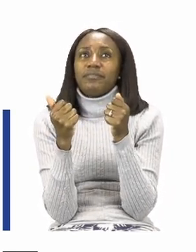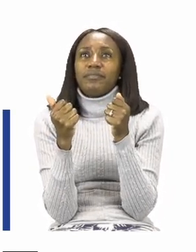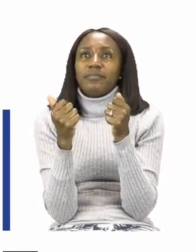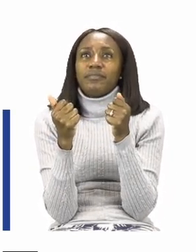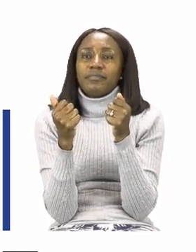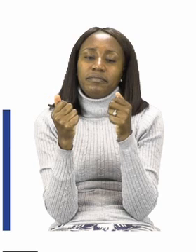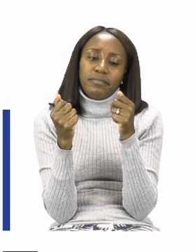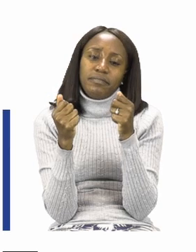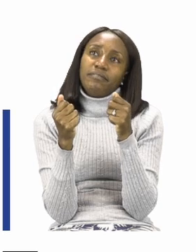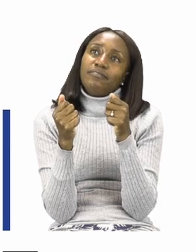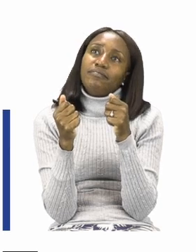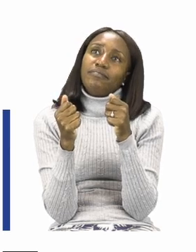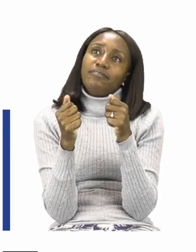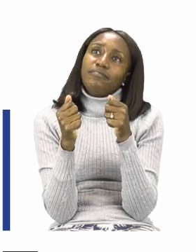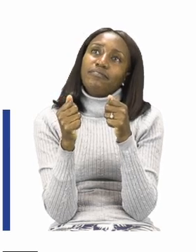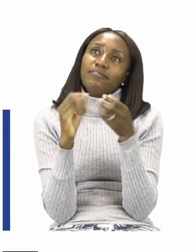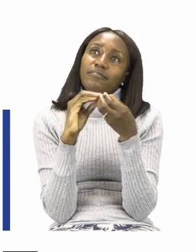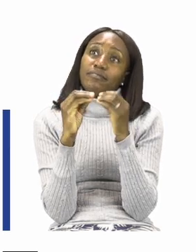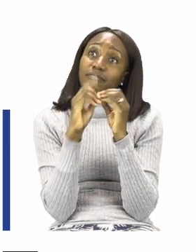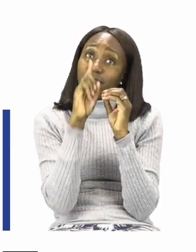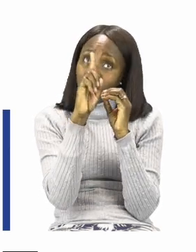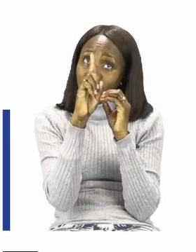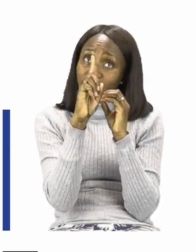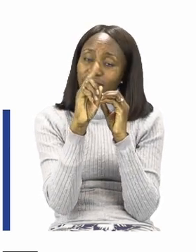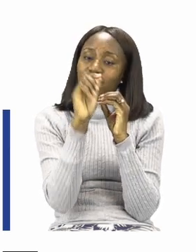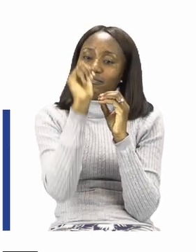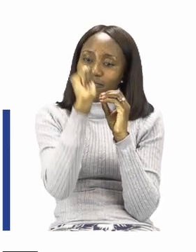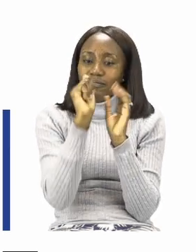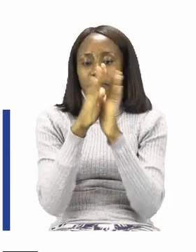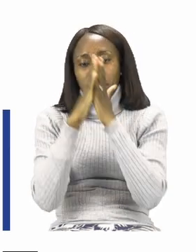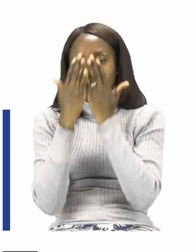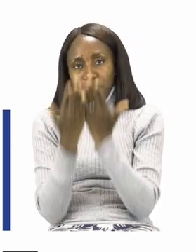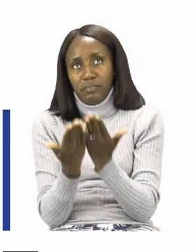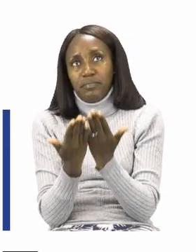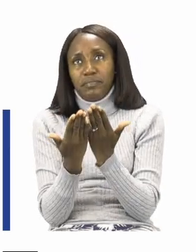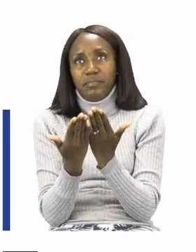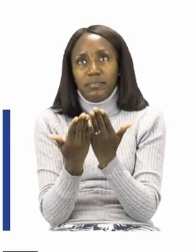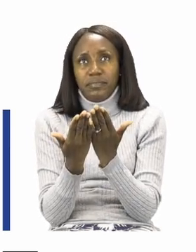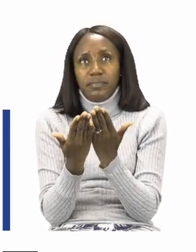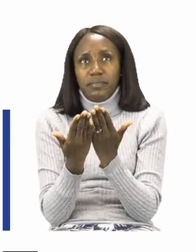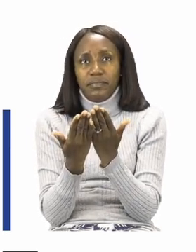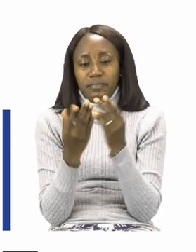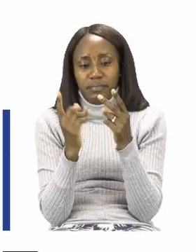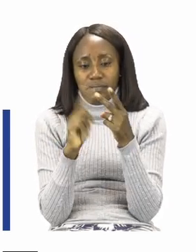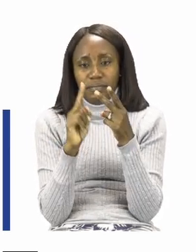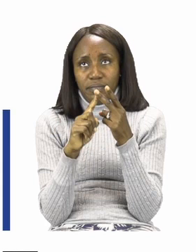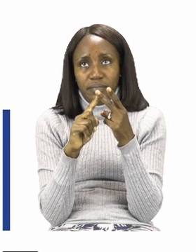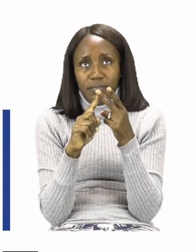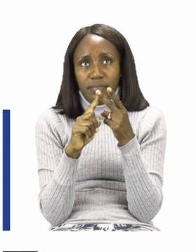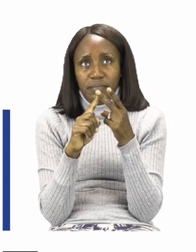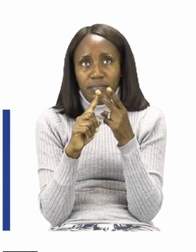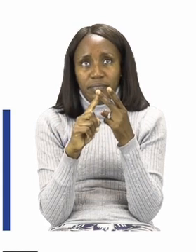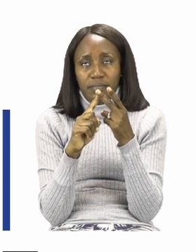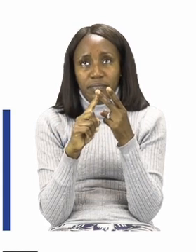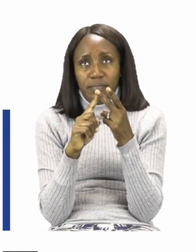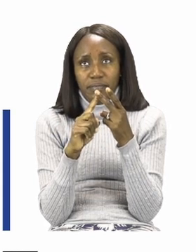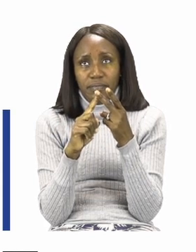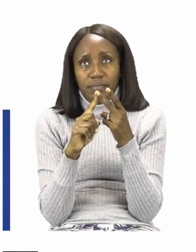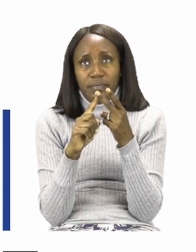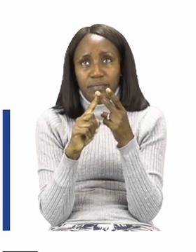So number 1 will be a book. Number 2, the